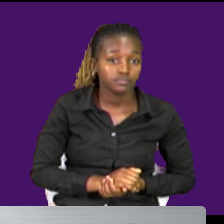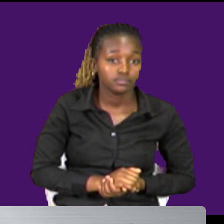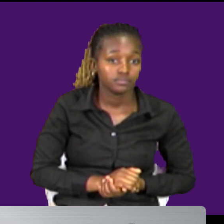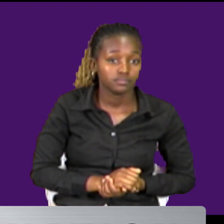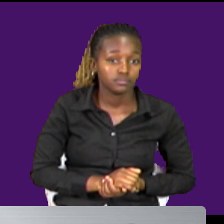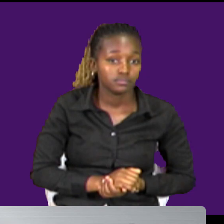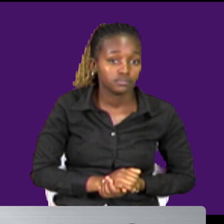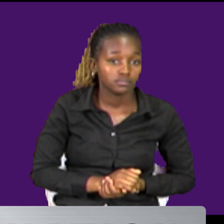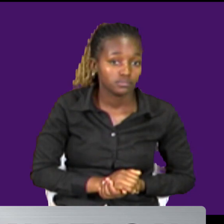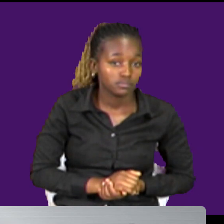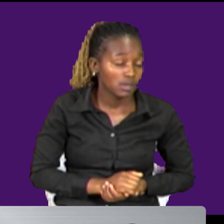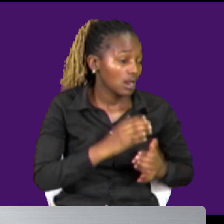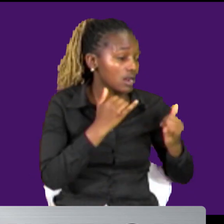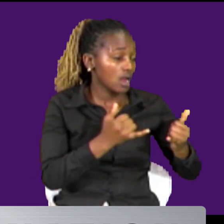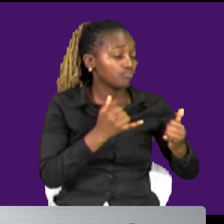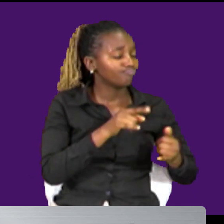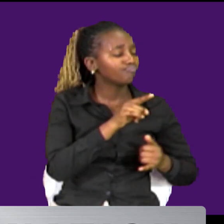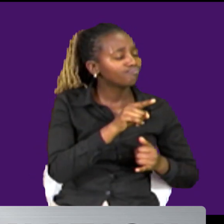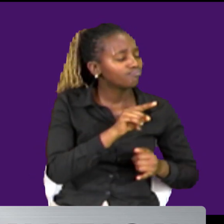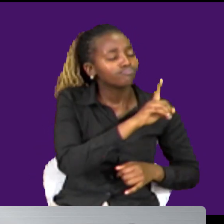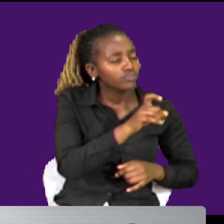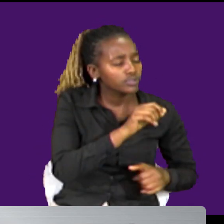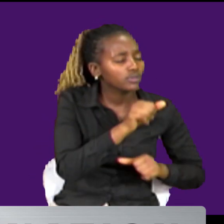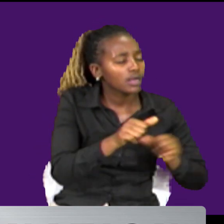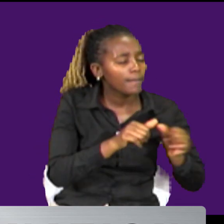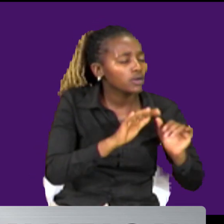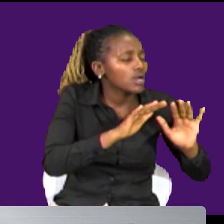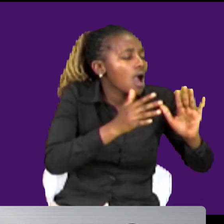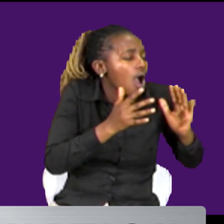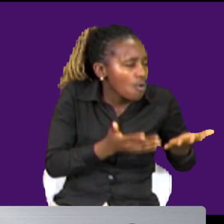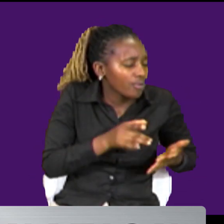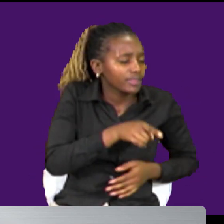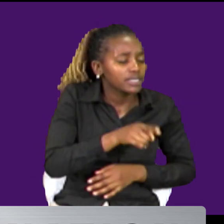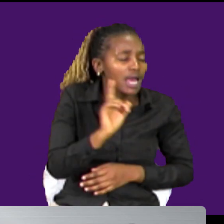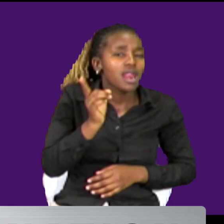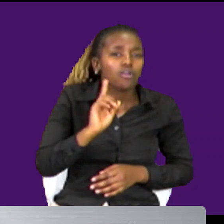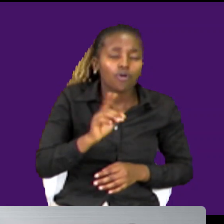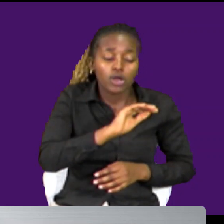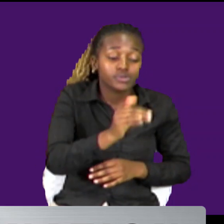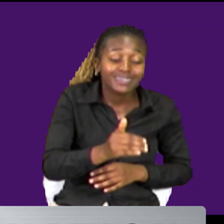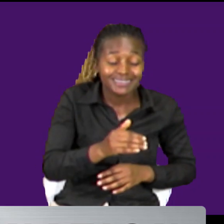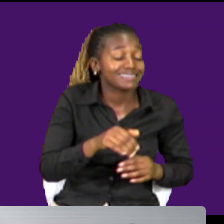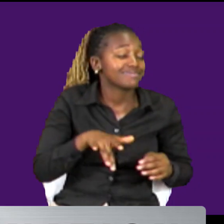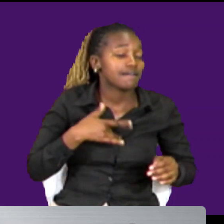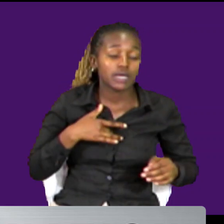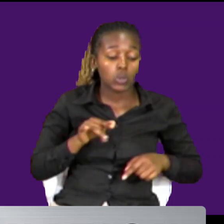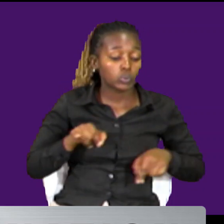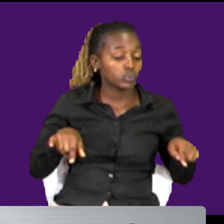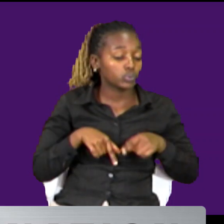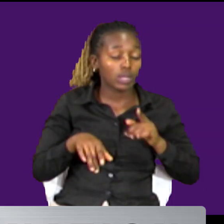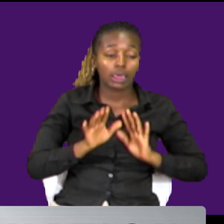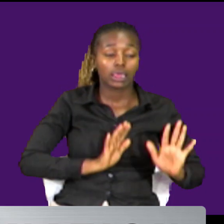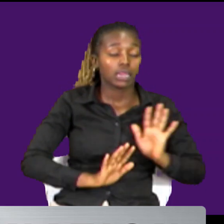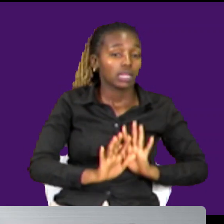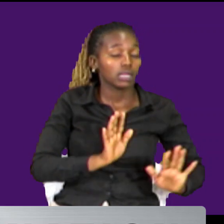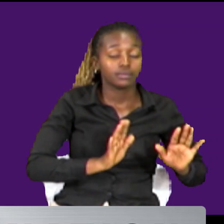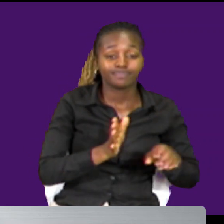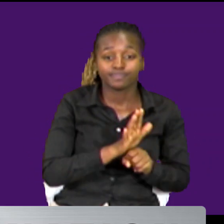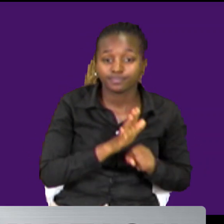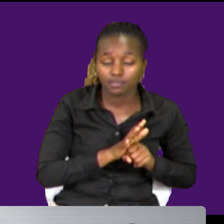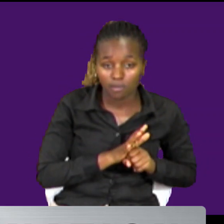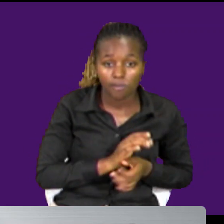So the city you say is in frenzy. Yes. The city, county of Nairobi is in frenzy. And